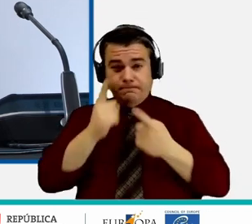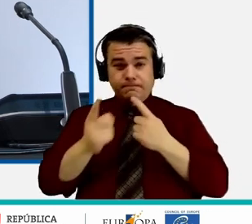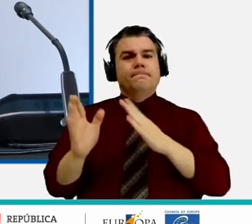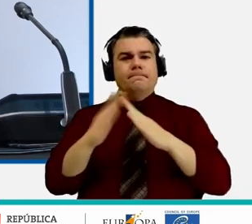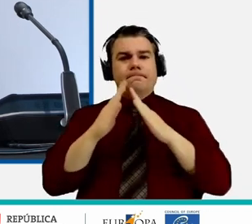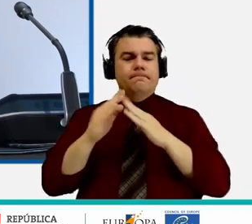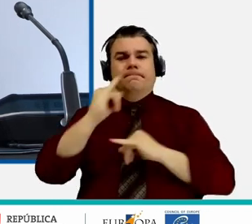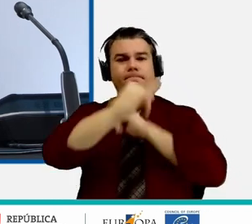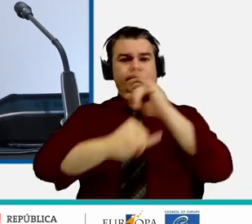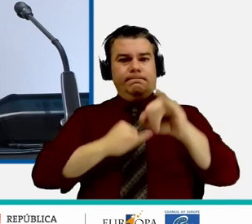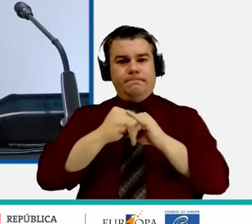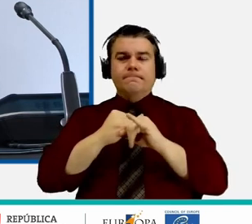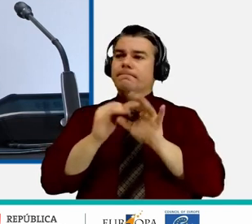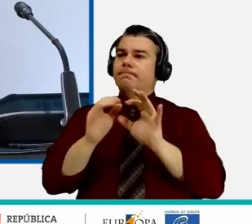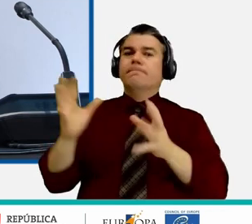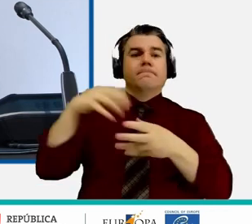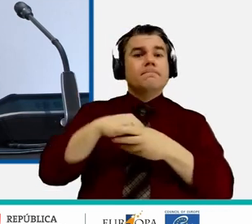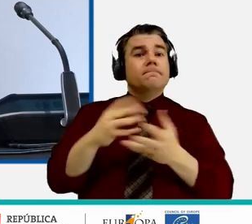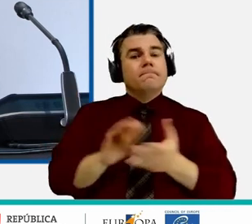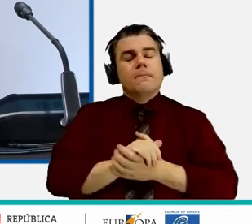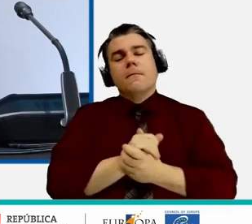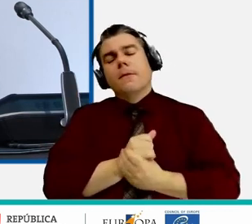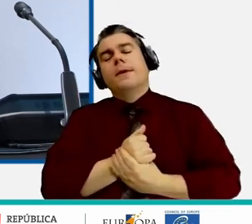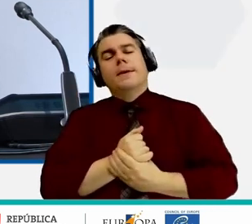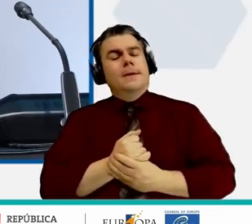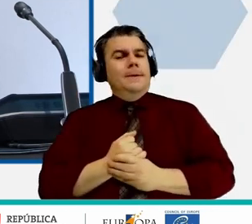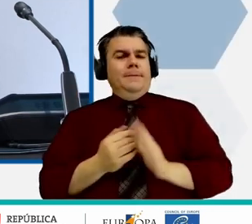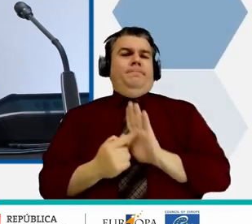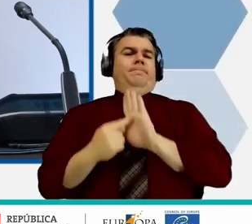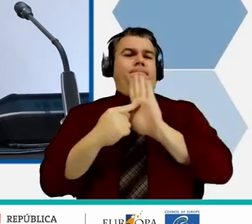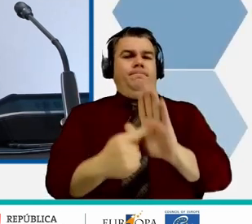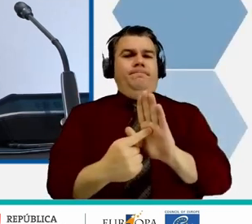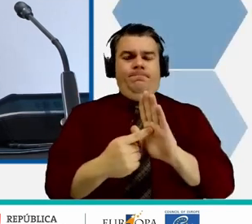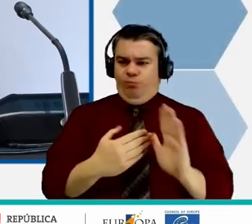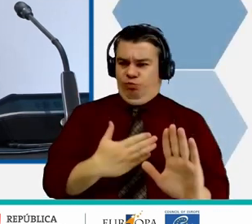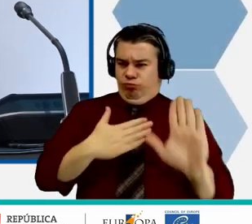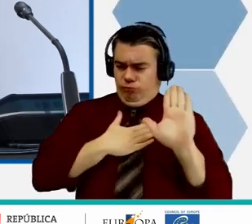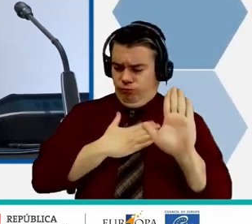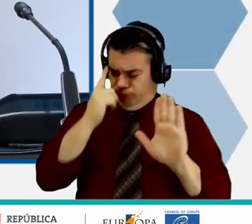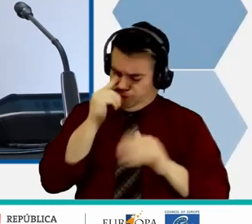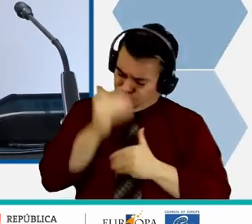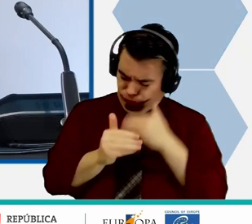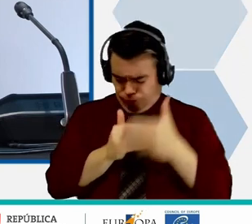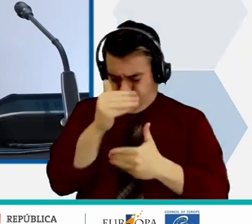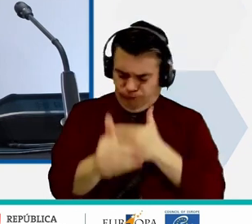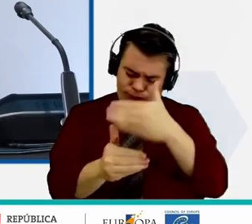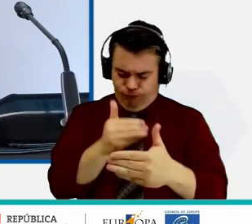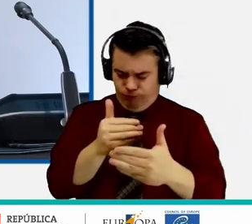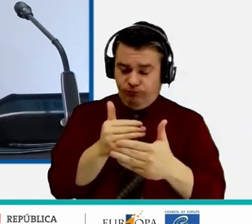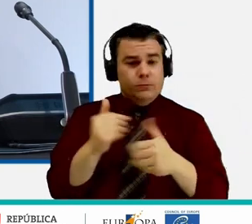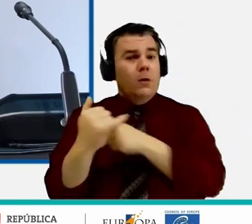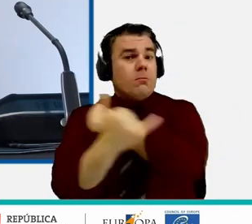context. Well, and this showed the level of the commitment and the work capacity that exists between national and local